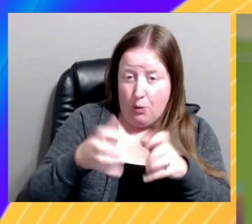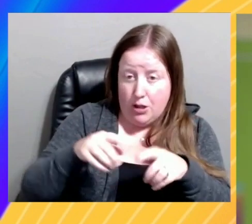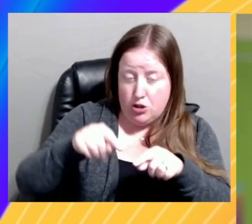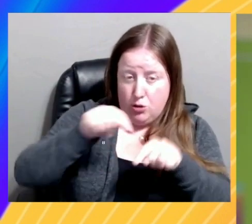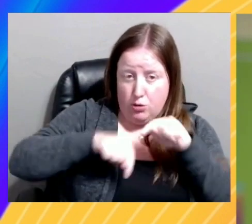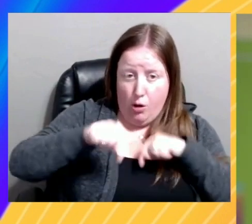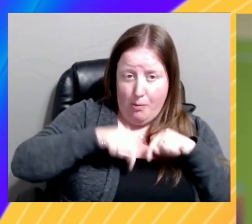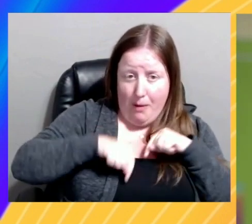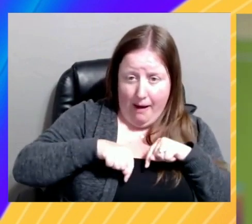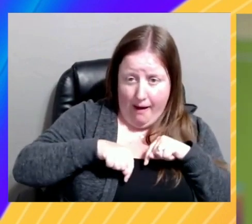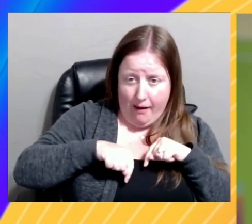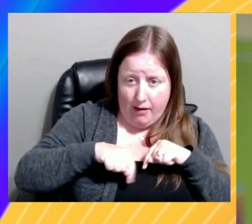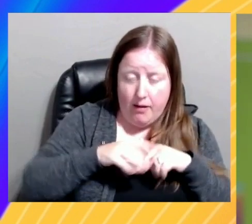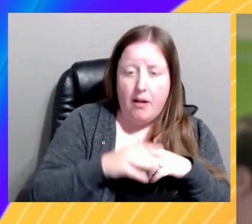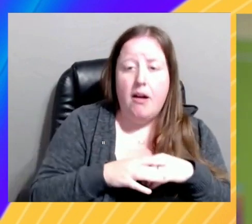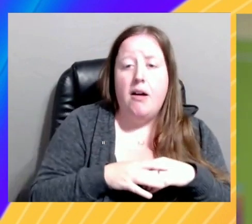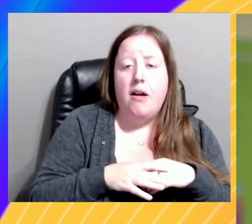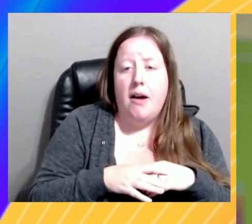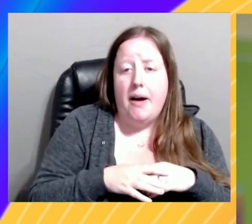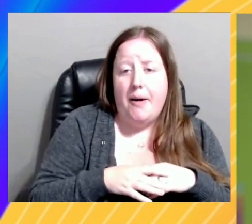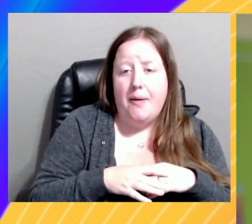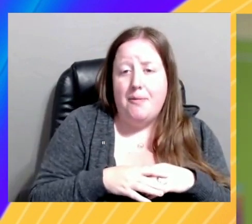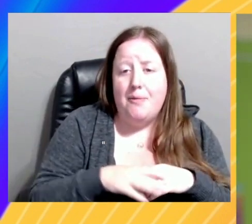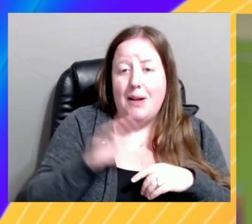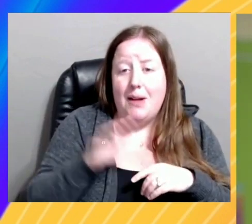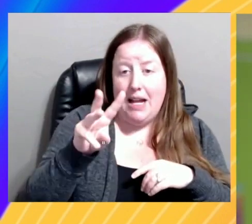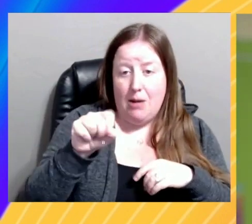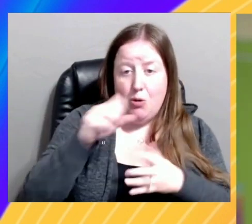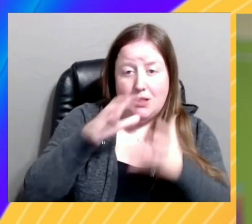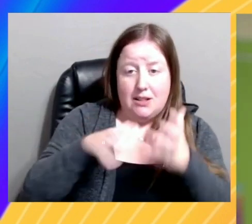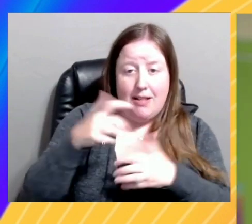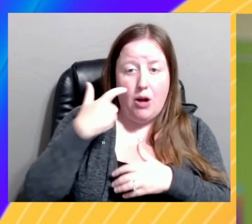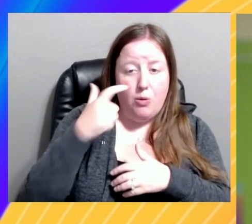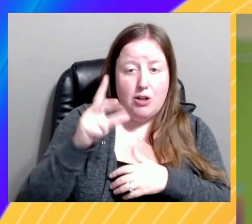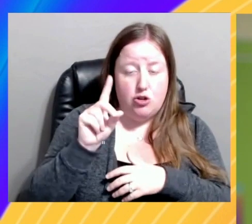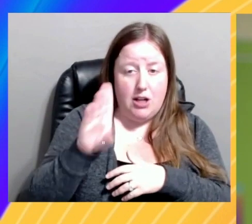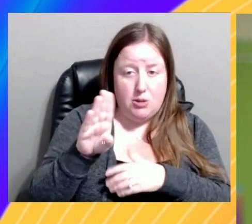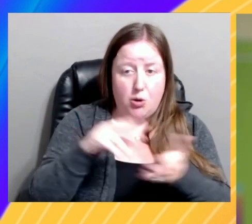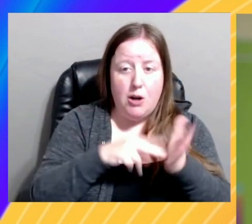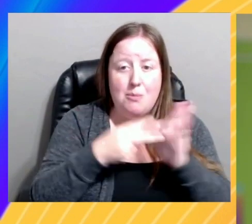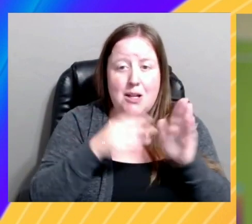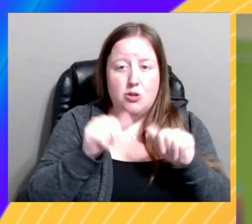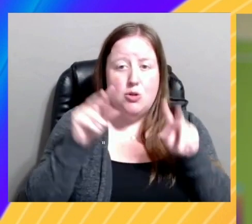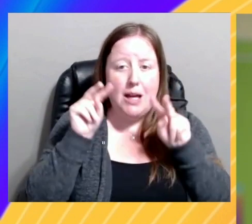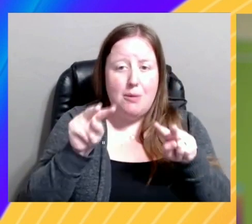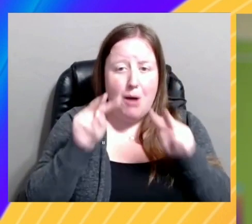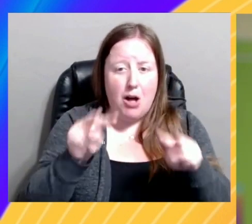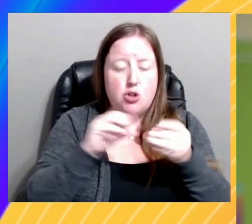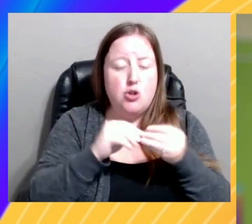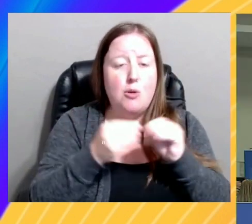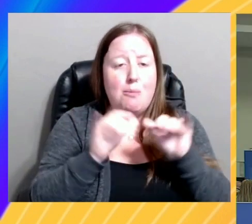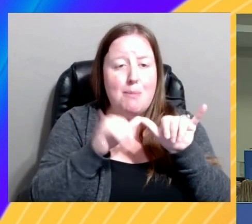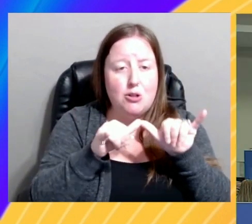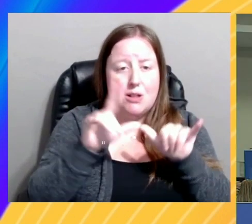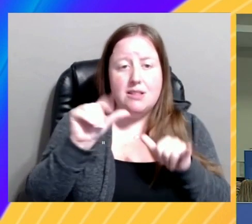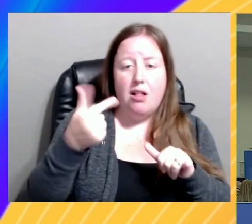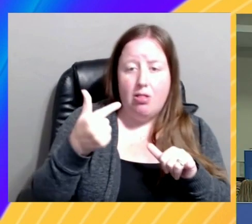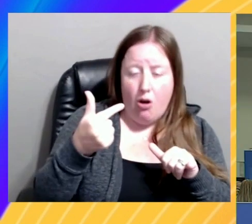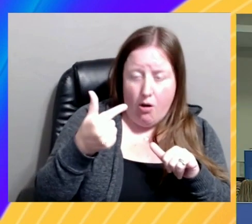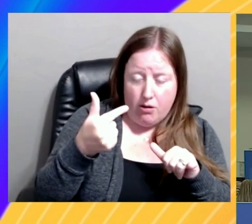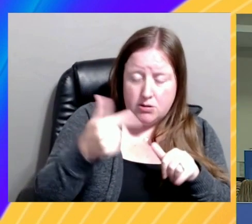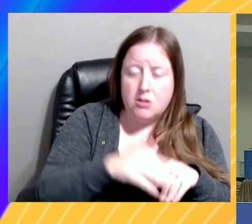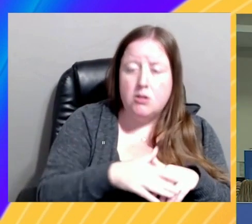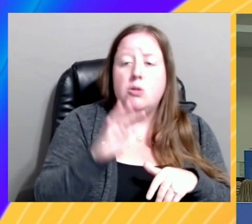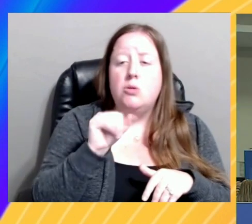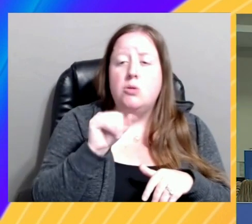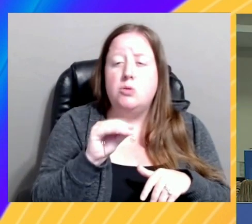It's AWS CloudWatch Dashboards allows you to monitor metrics, logs, and traces too. Those are 3